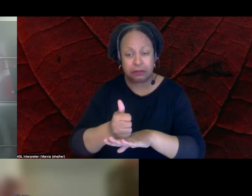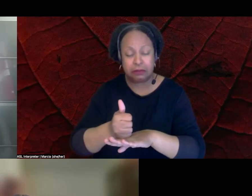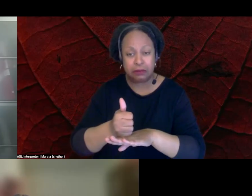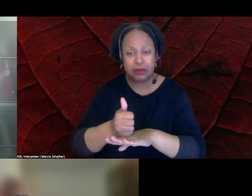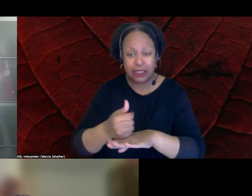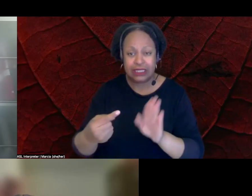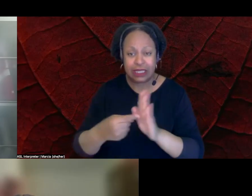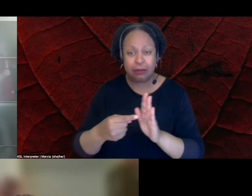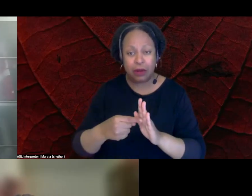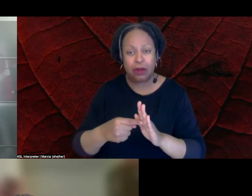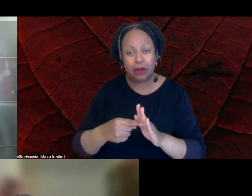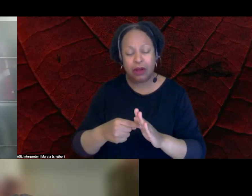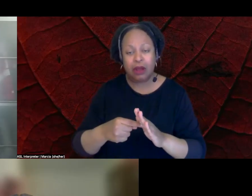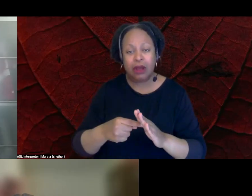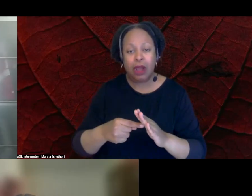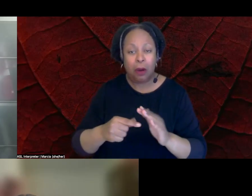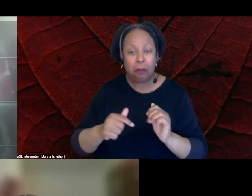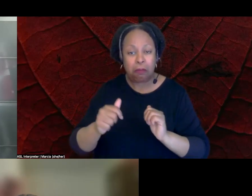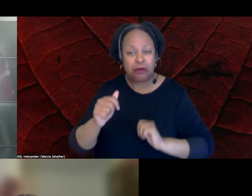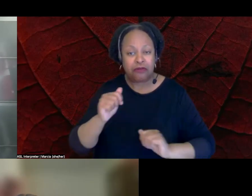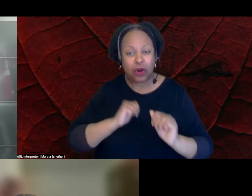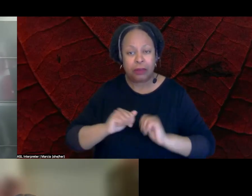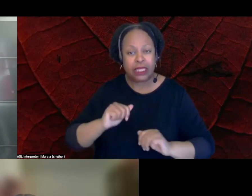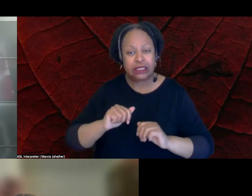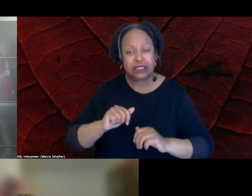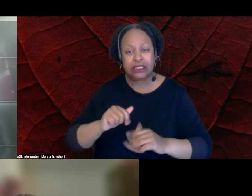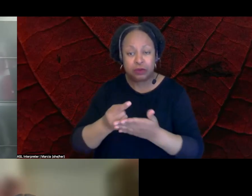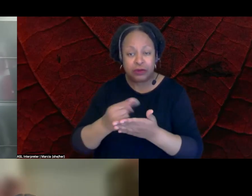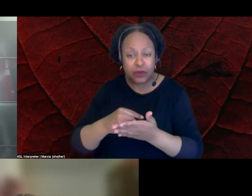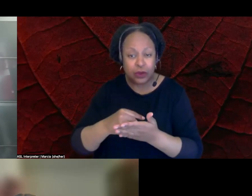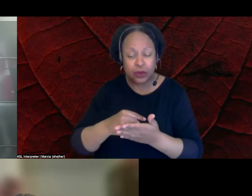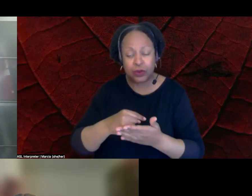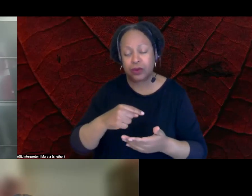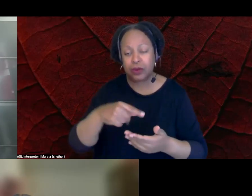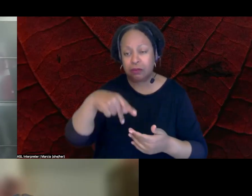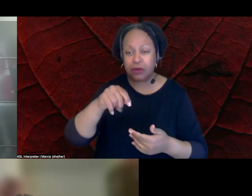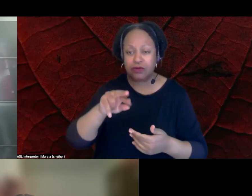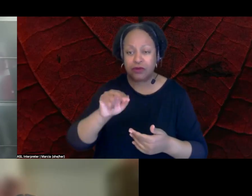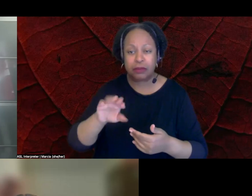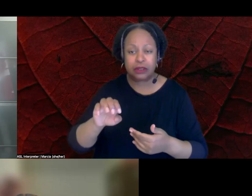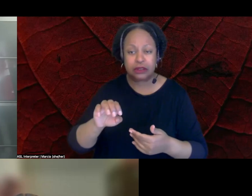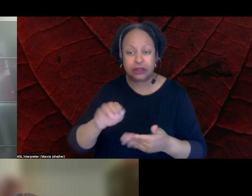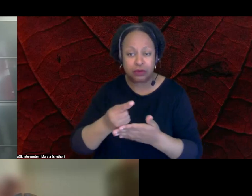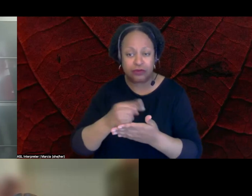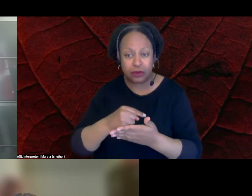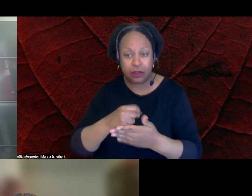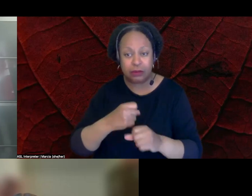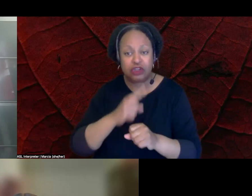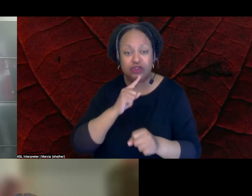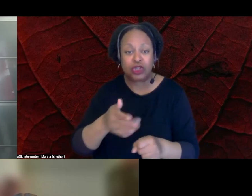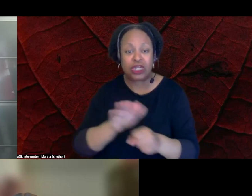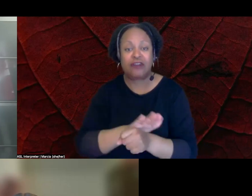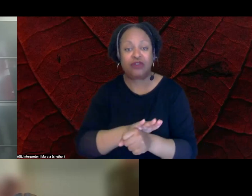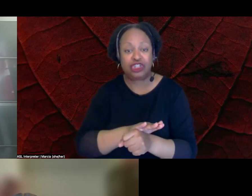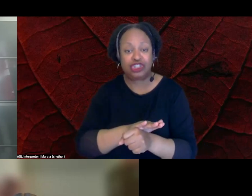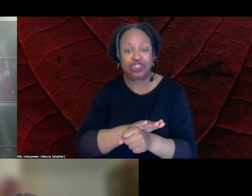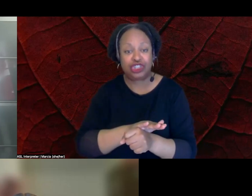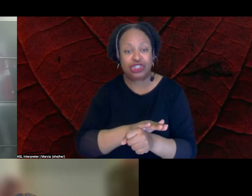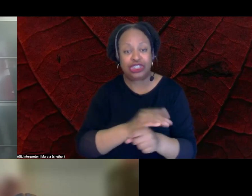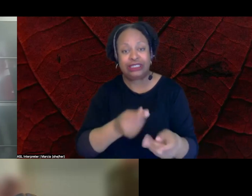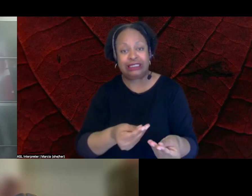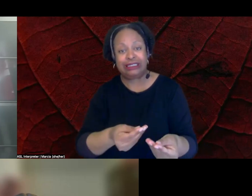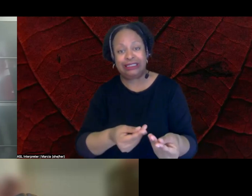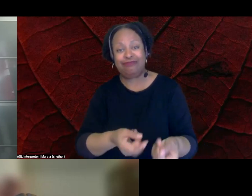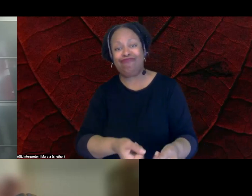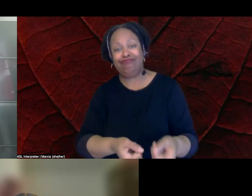like performance reviews, things like that, in order for the coverage to be granted? Yeah.